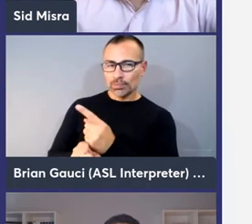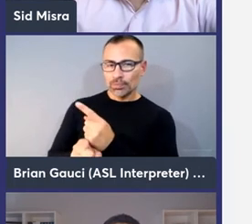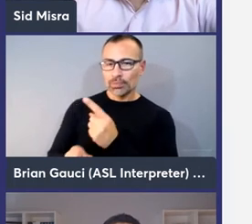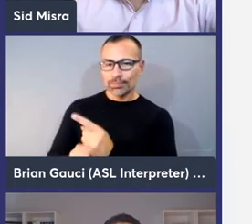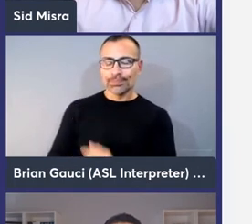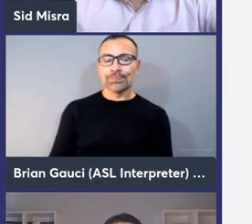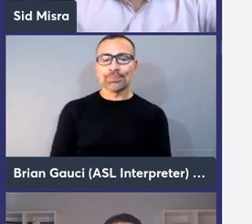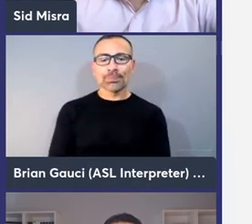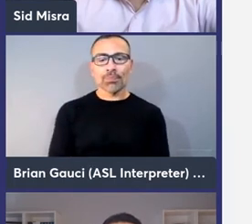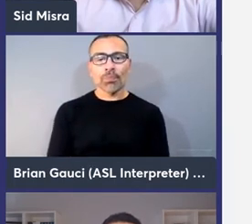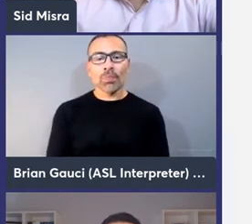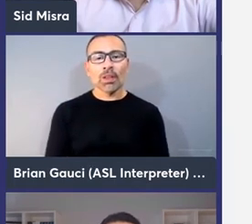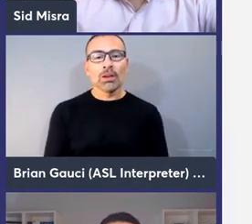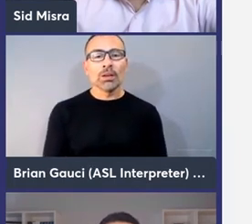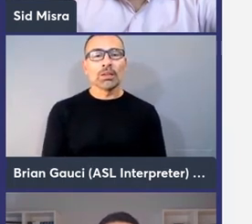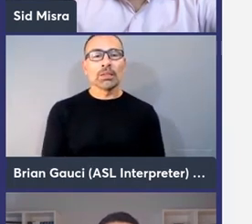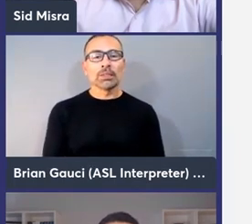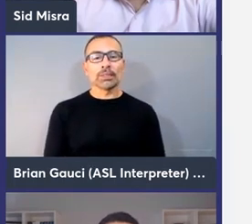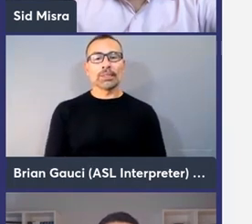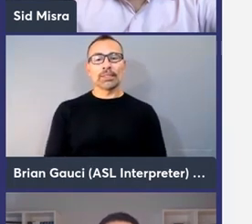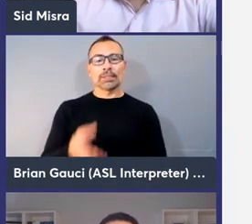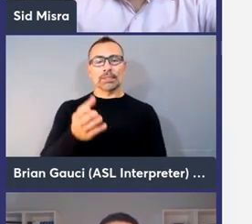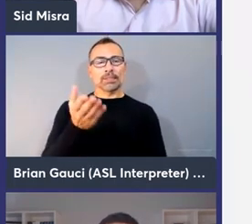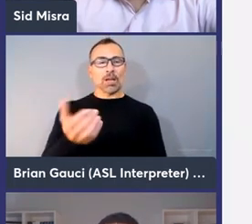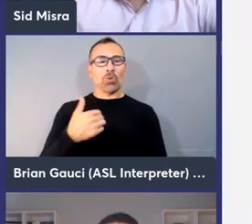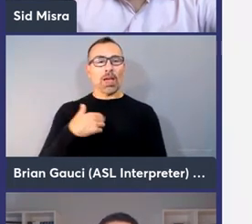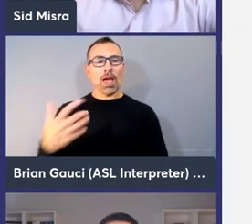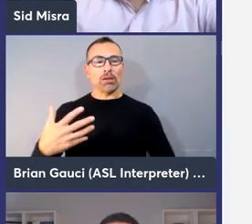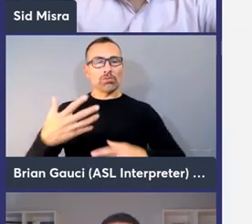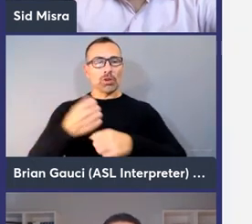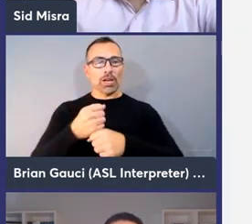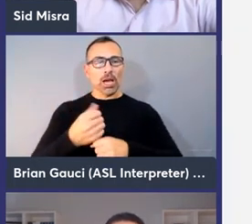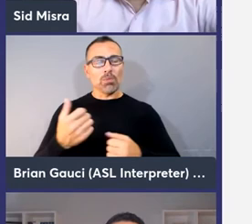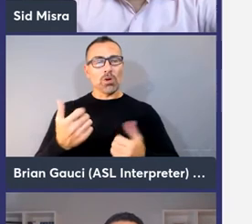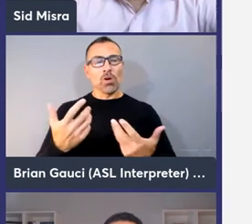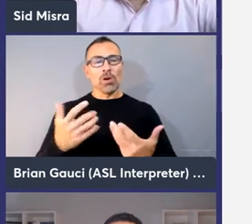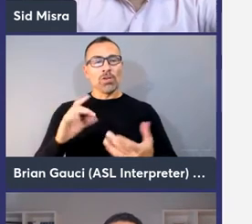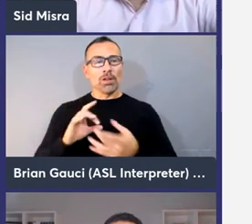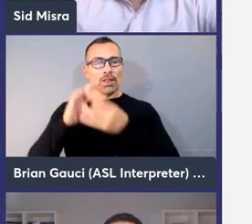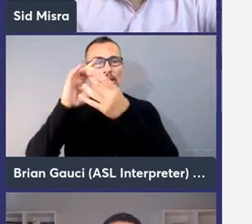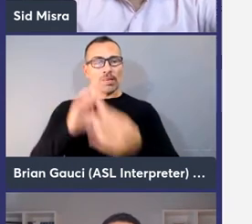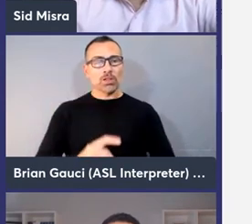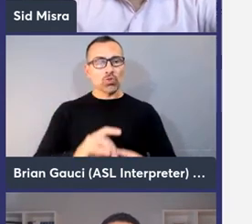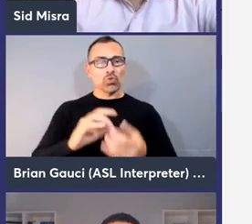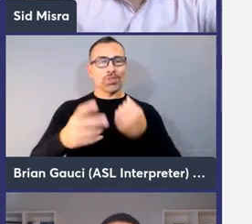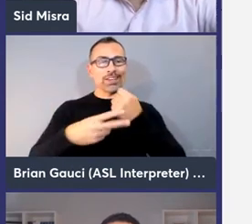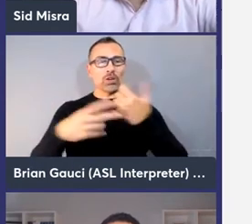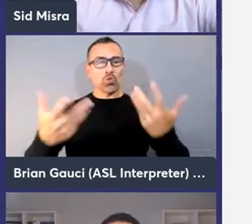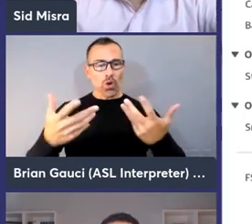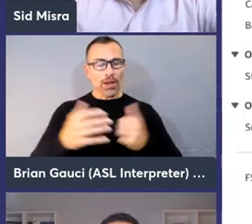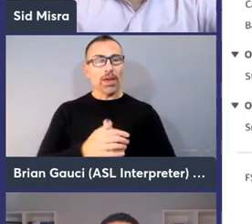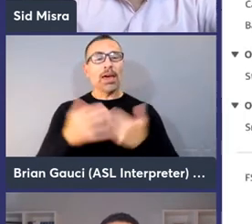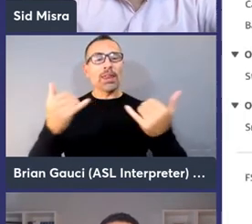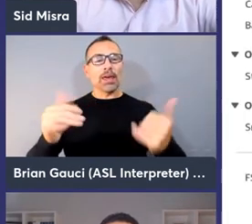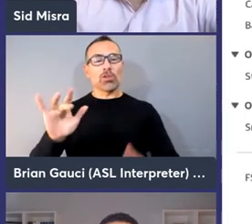You see another recap of what we're linking to the cache, and then click Create Cache.